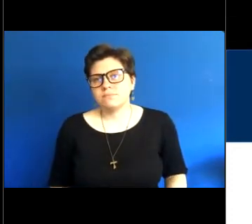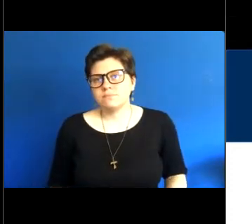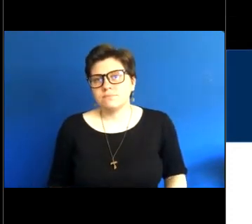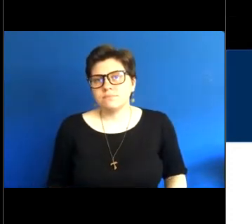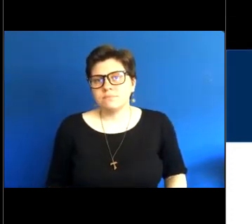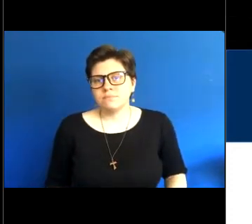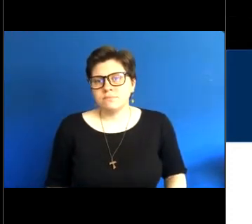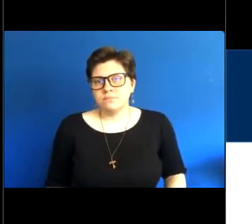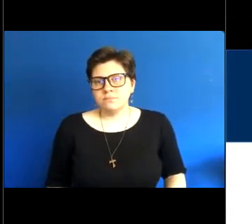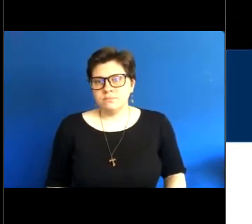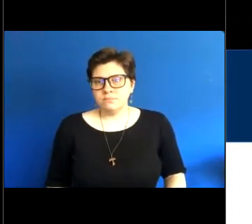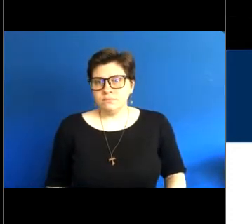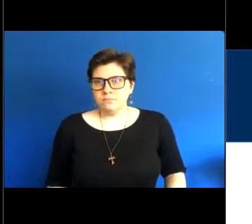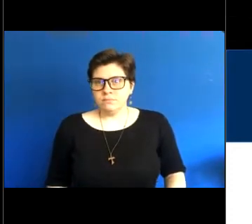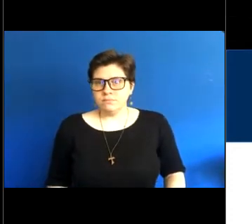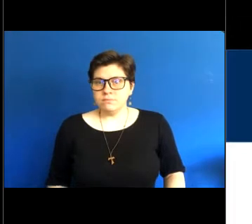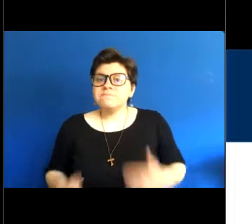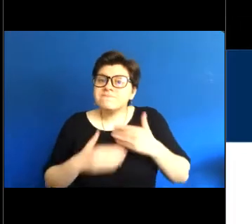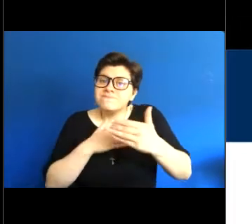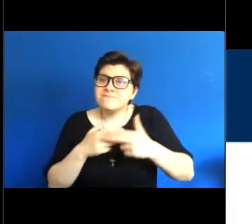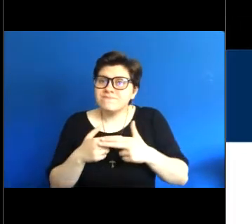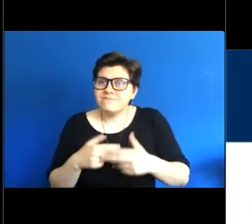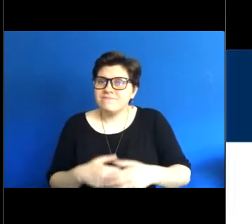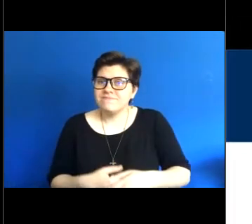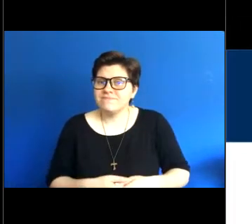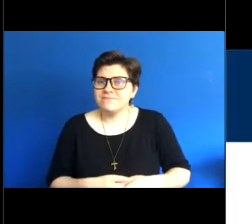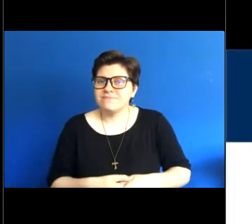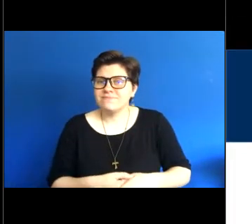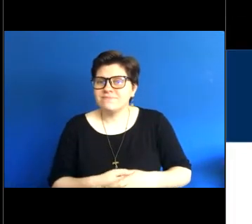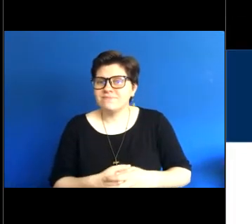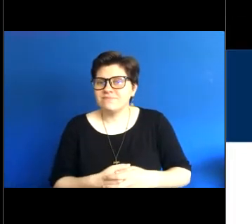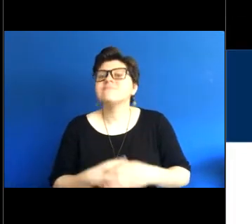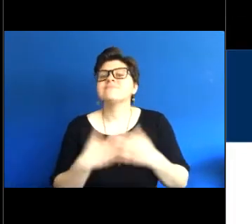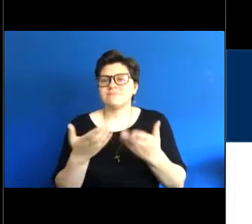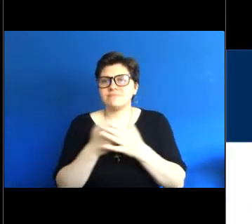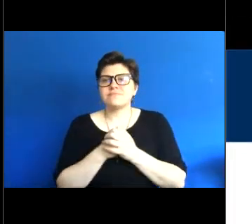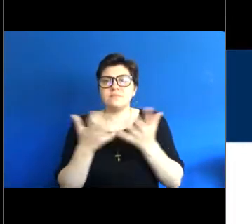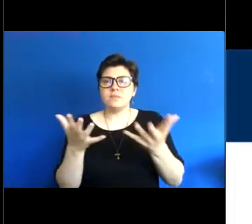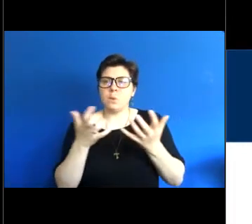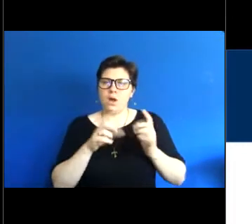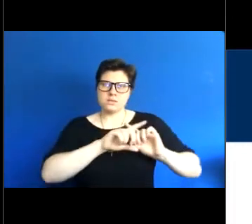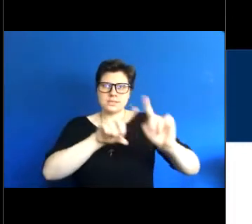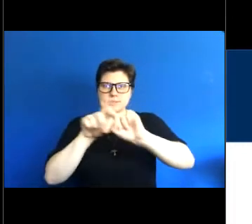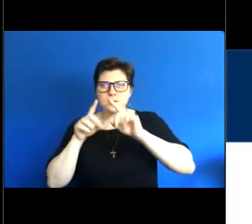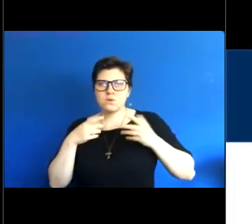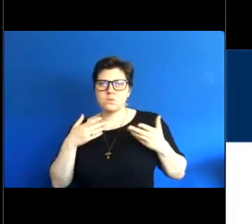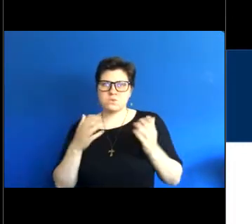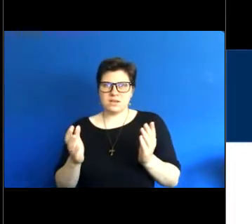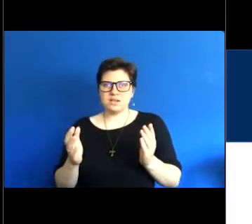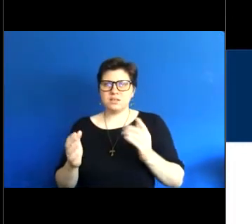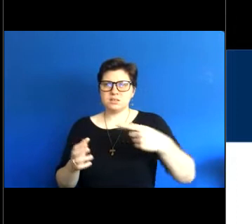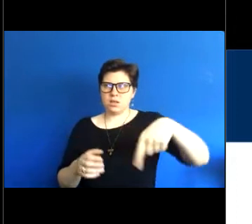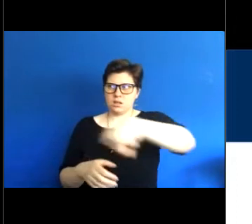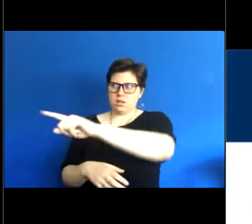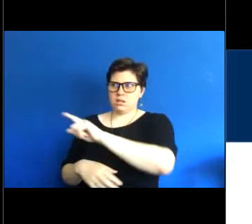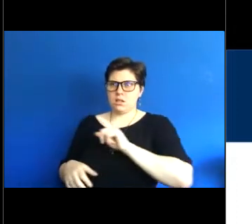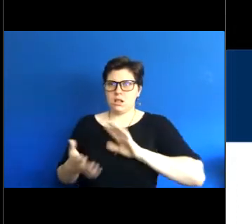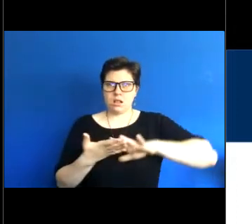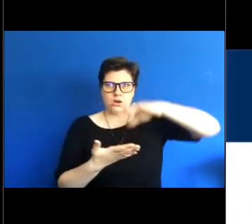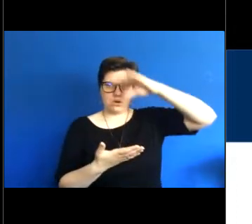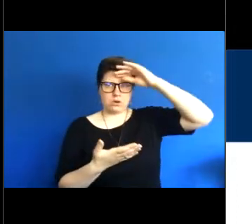And so with that, next slide, we want to look at what are the different ways in which our people learn, right? We all,